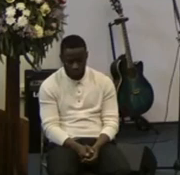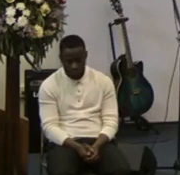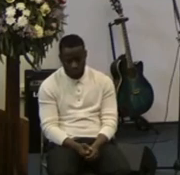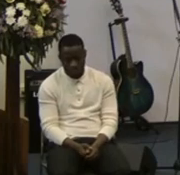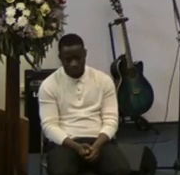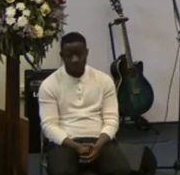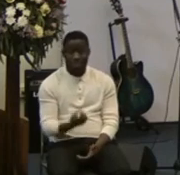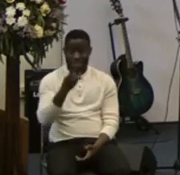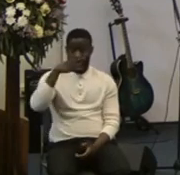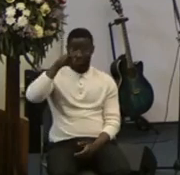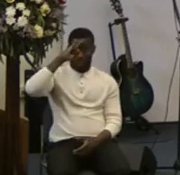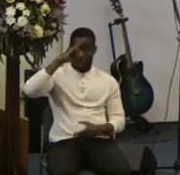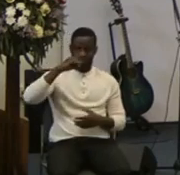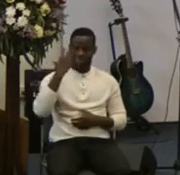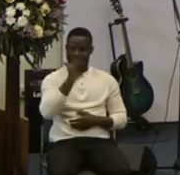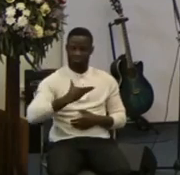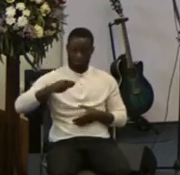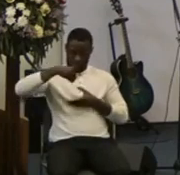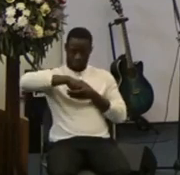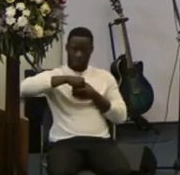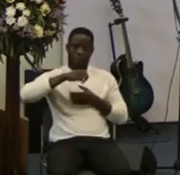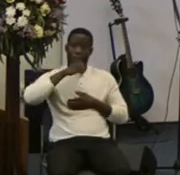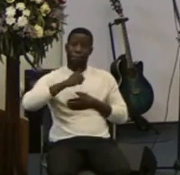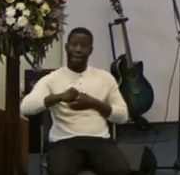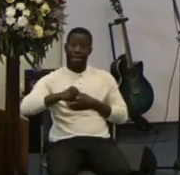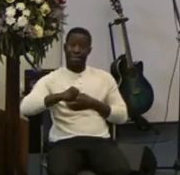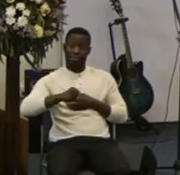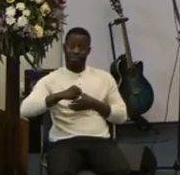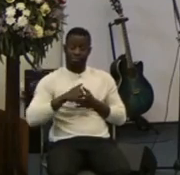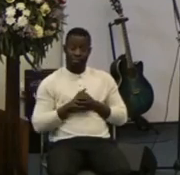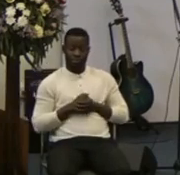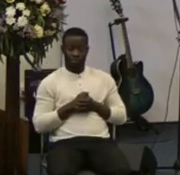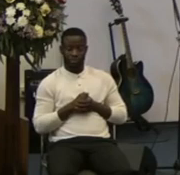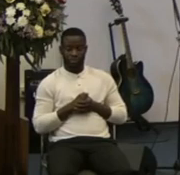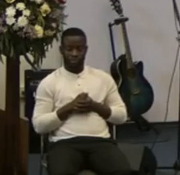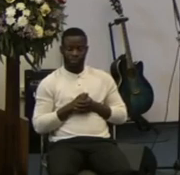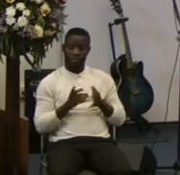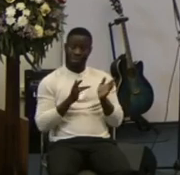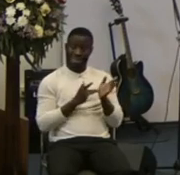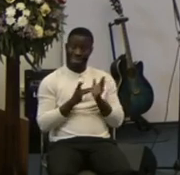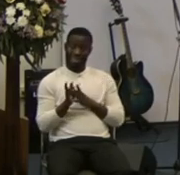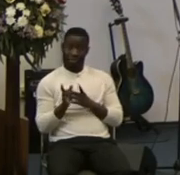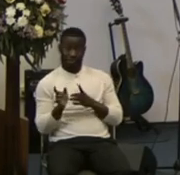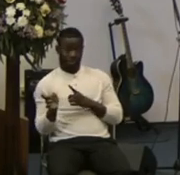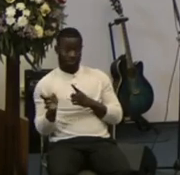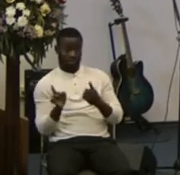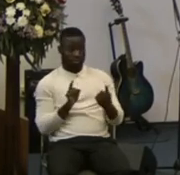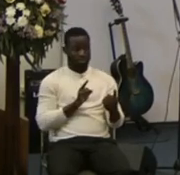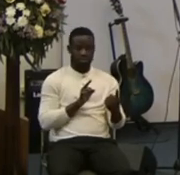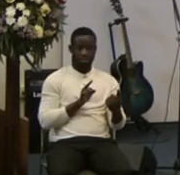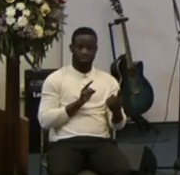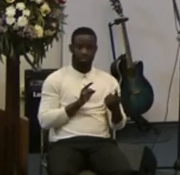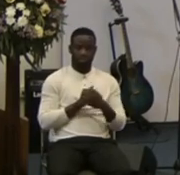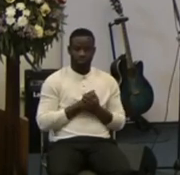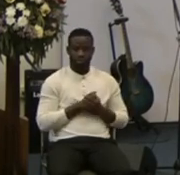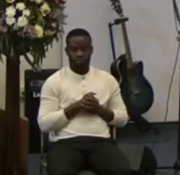So the evil spirit who is possessing the man, when Jesus encounters